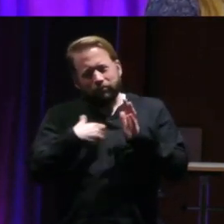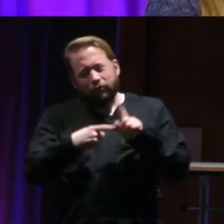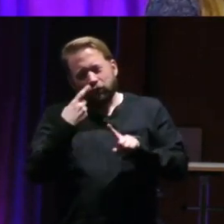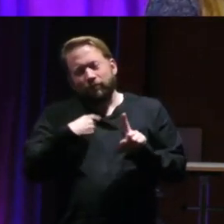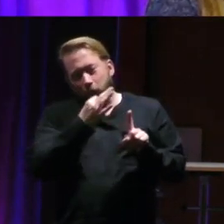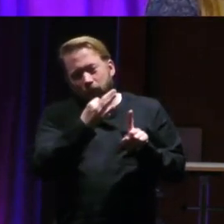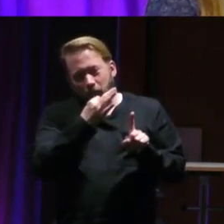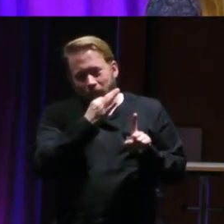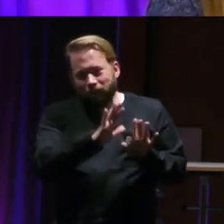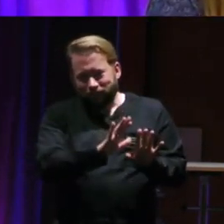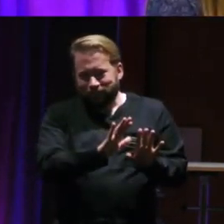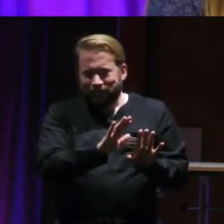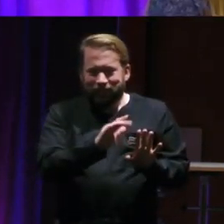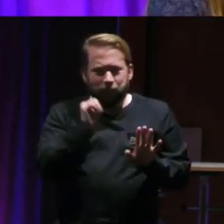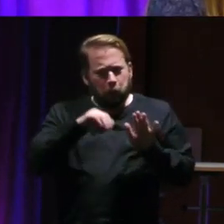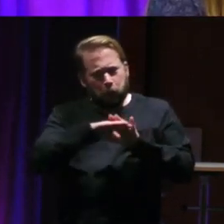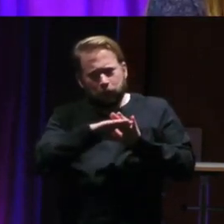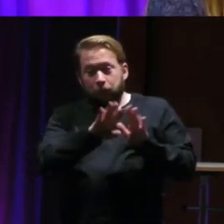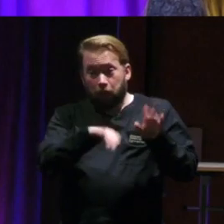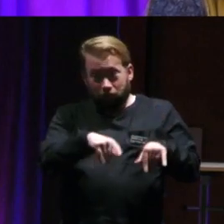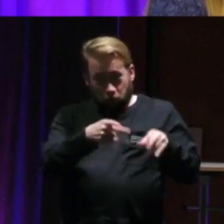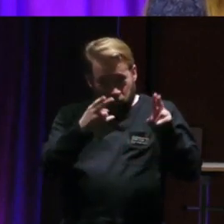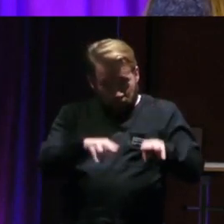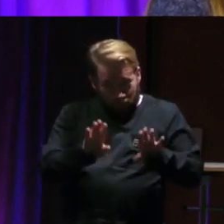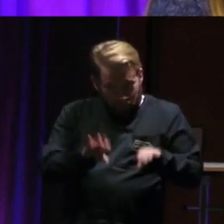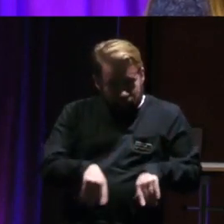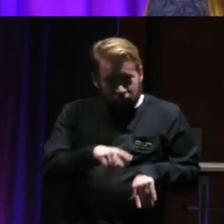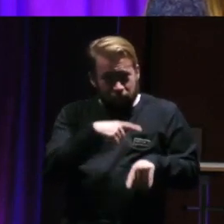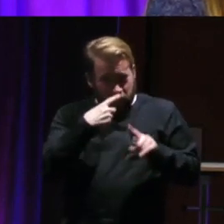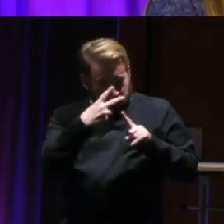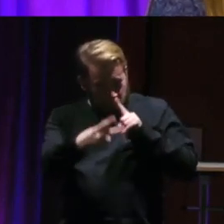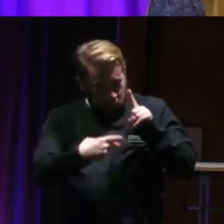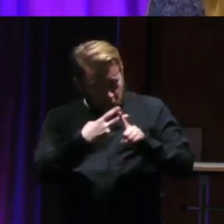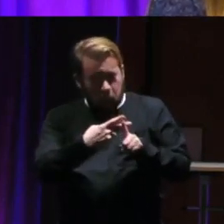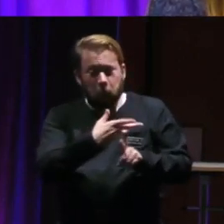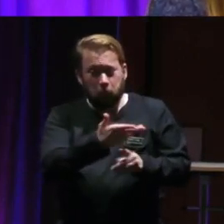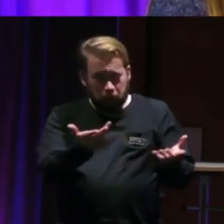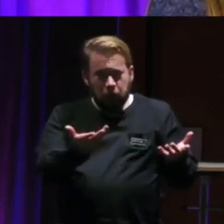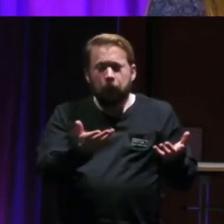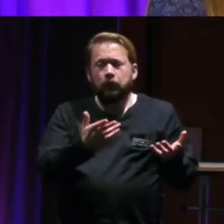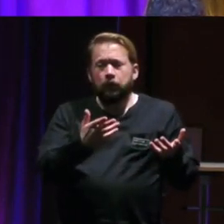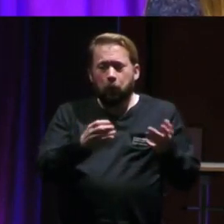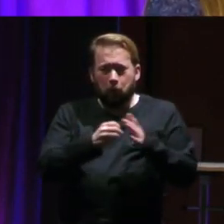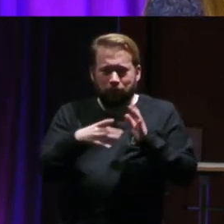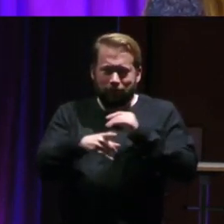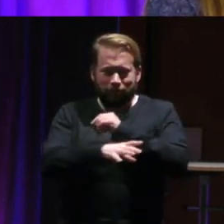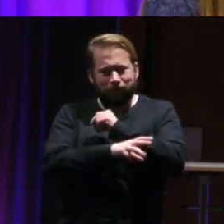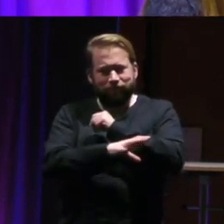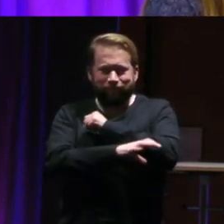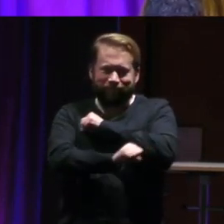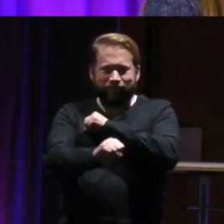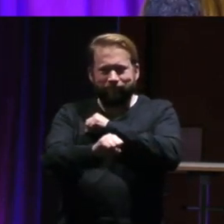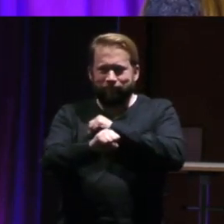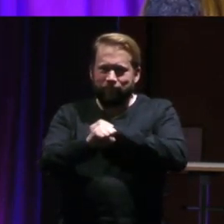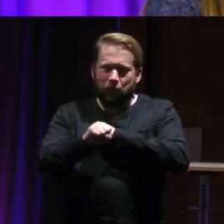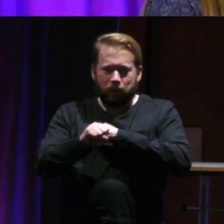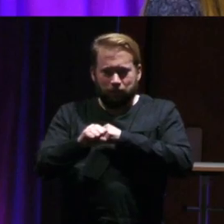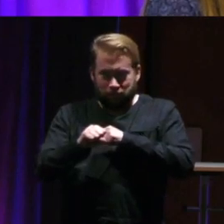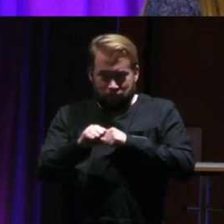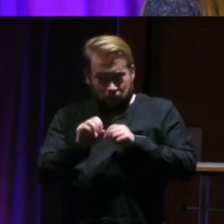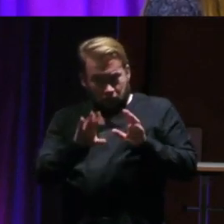on that. Because you were sentenced, as you mentioned, to two years in prison for hooliganism. Did you at all expect